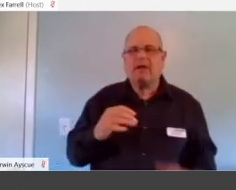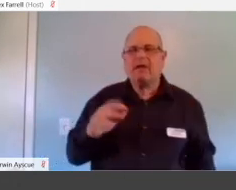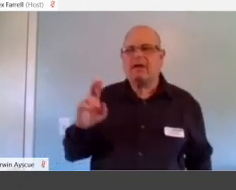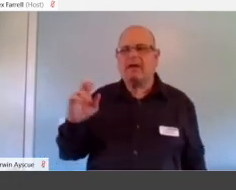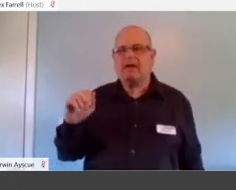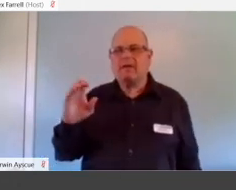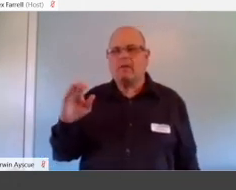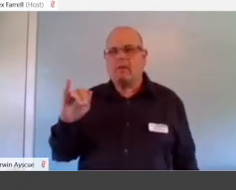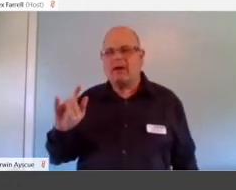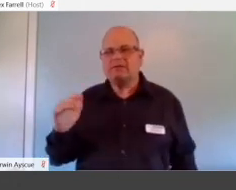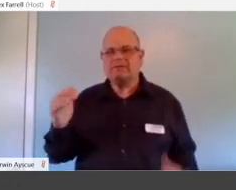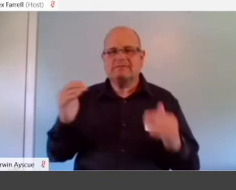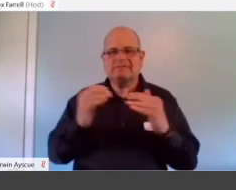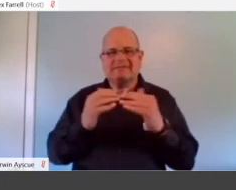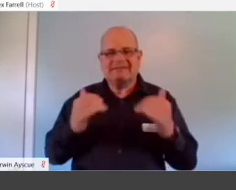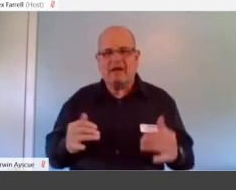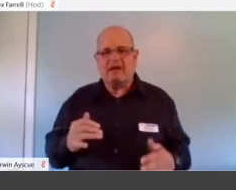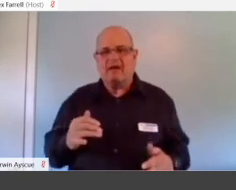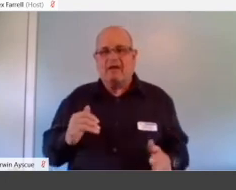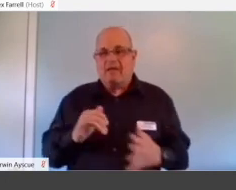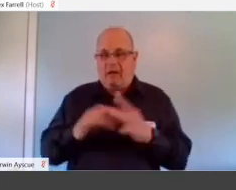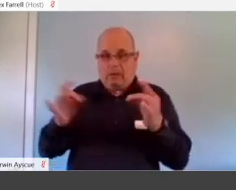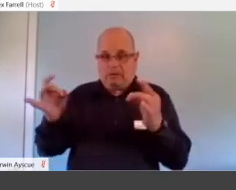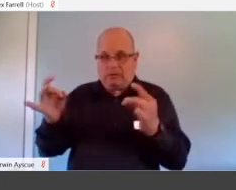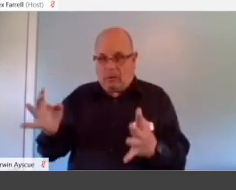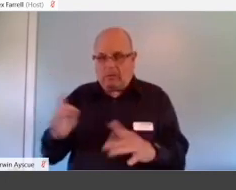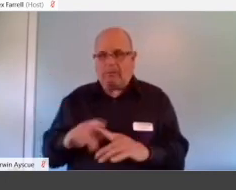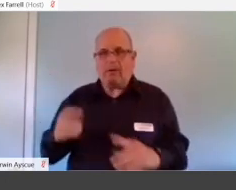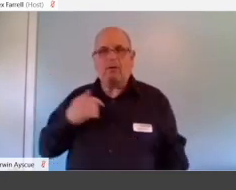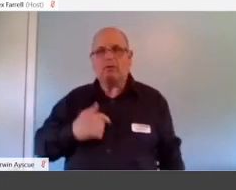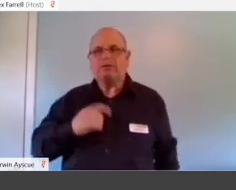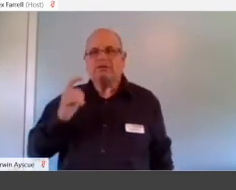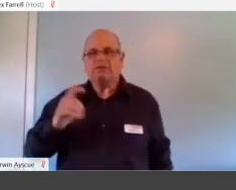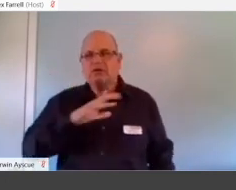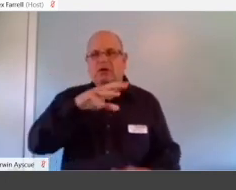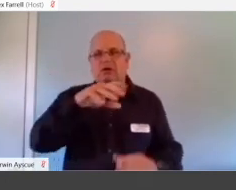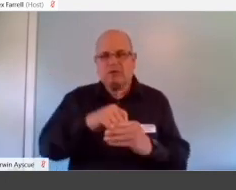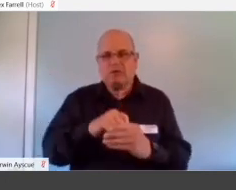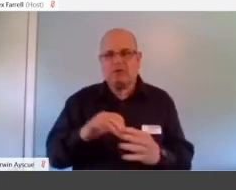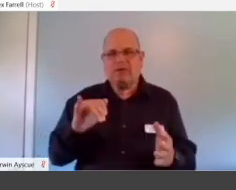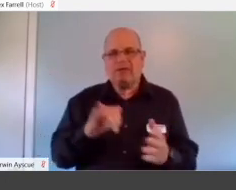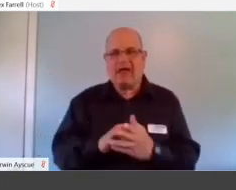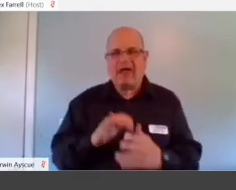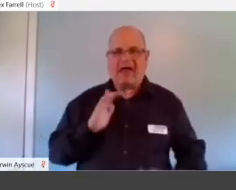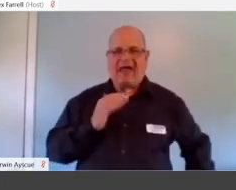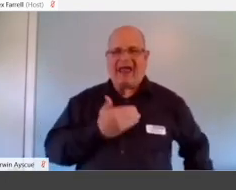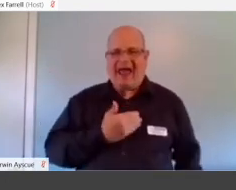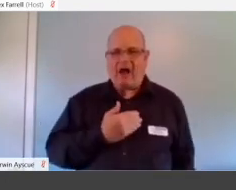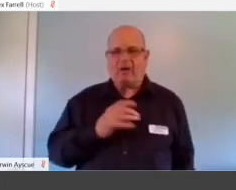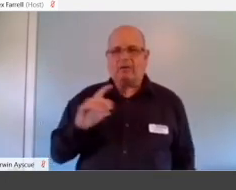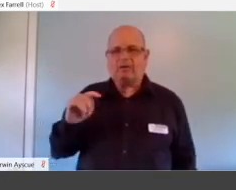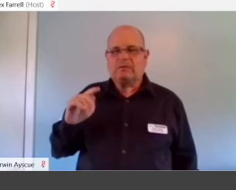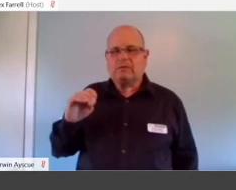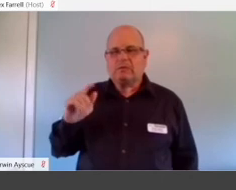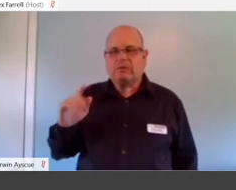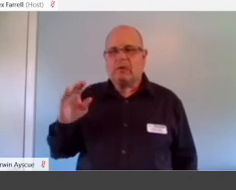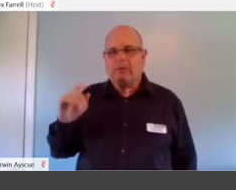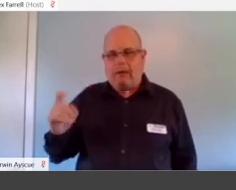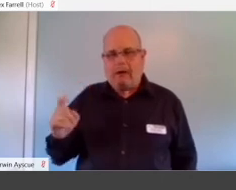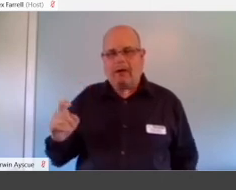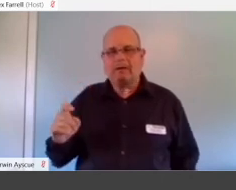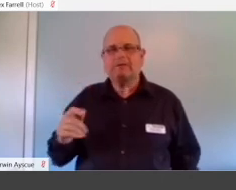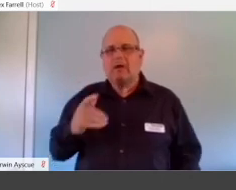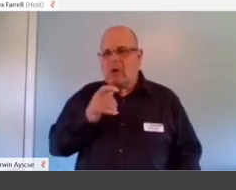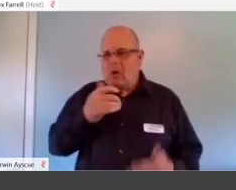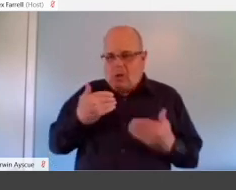like that was really powerful. That like we should actually like put that in that UX toolbox. Like let's really like paint a portrait of who we are,